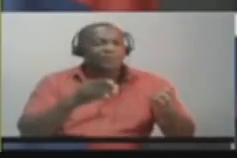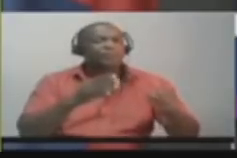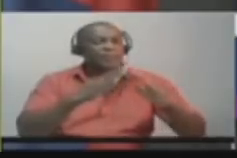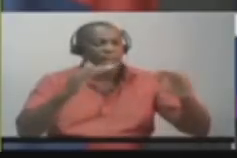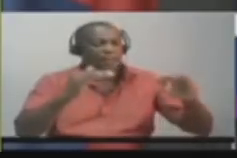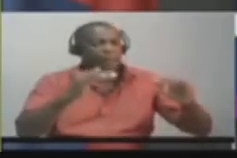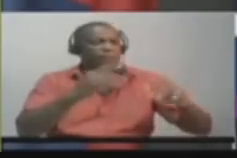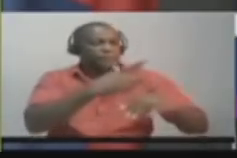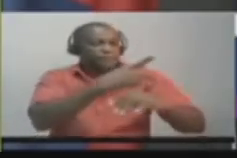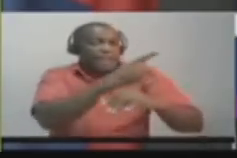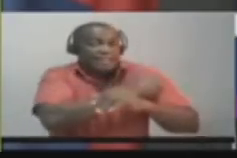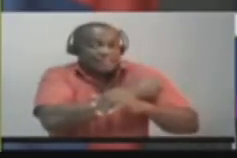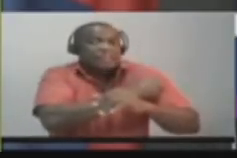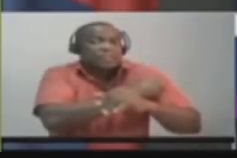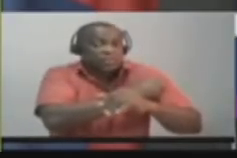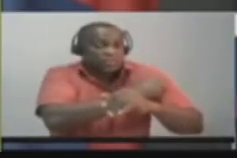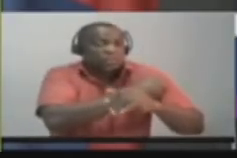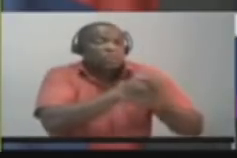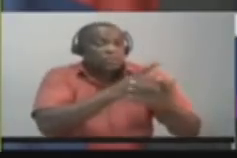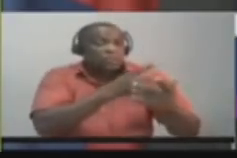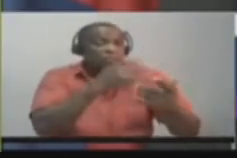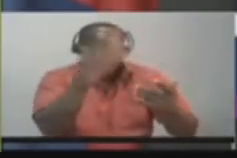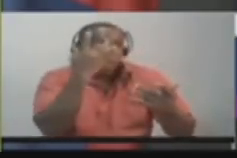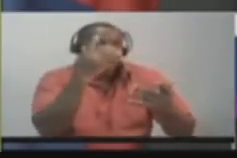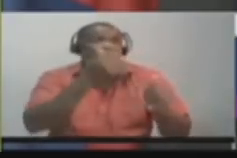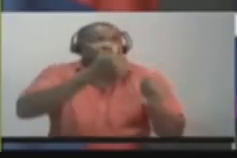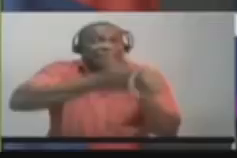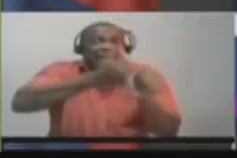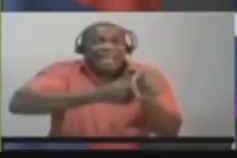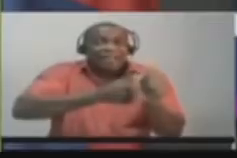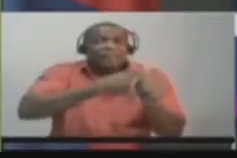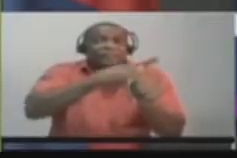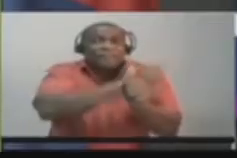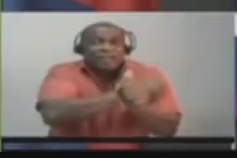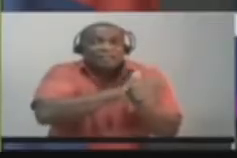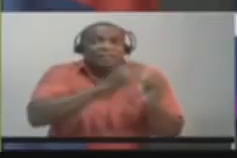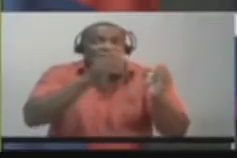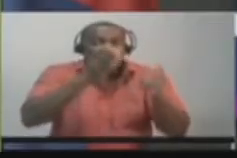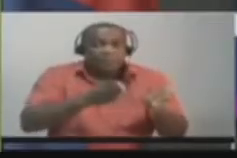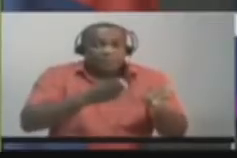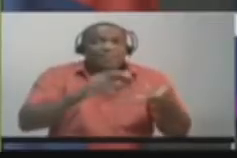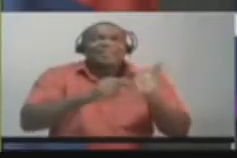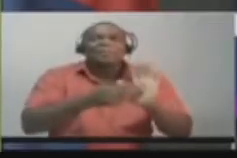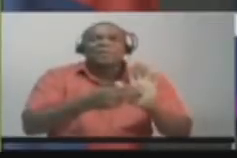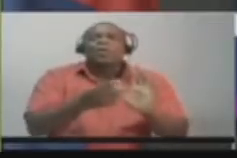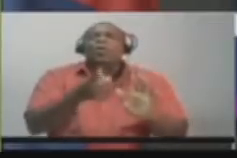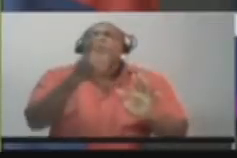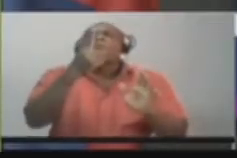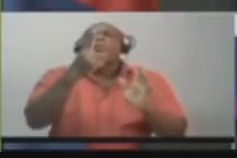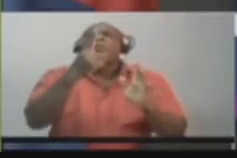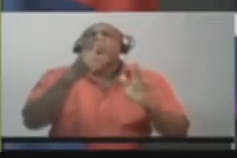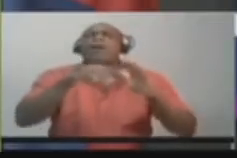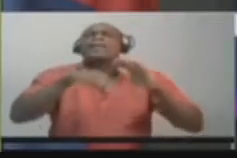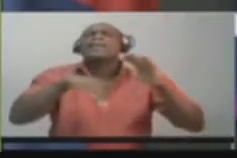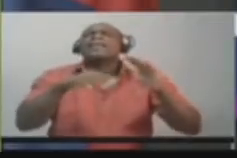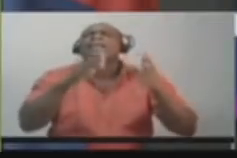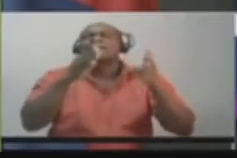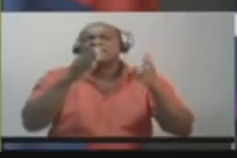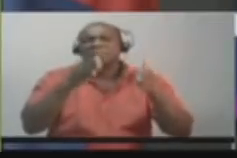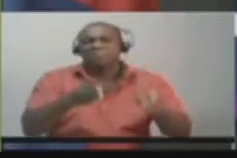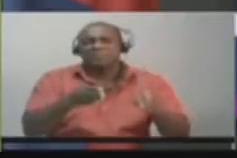because every vaccinated person is one person less to facilitate the movement of the virus in the